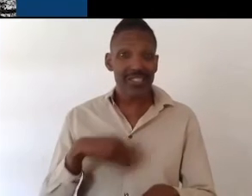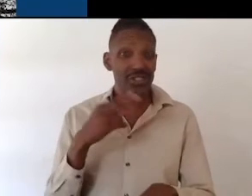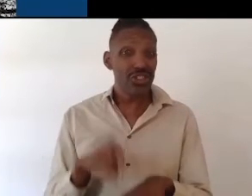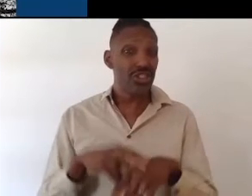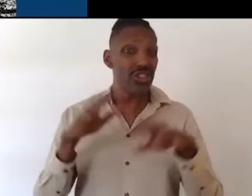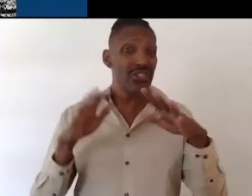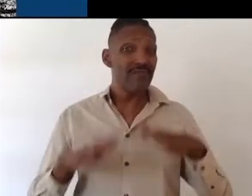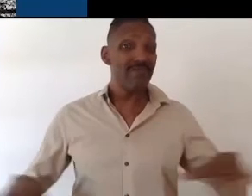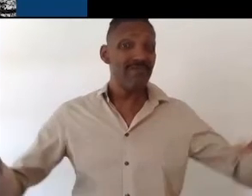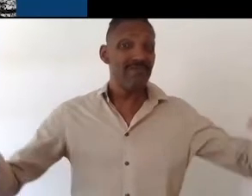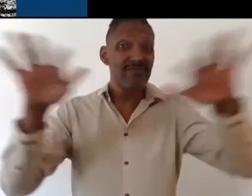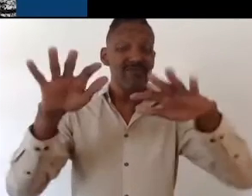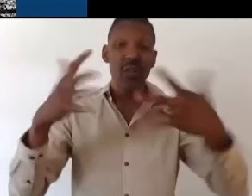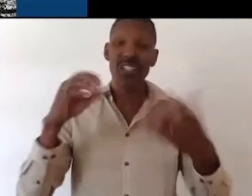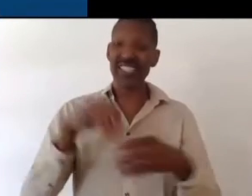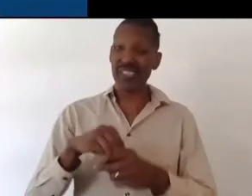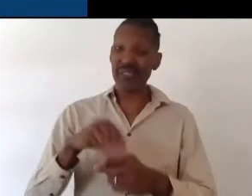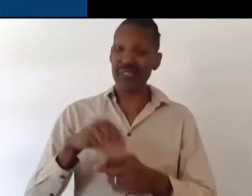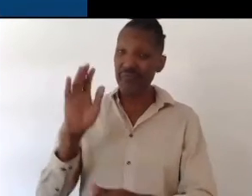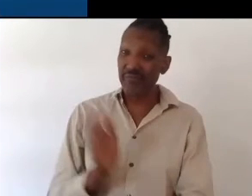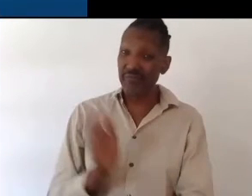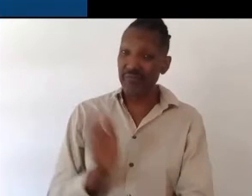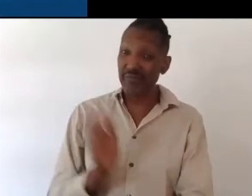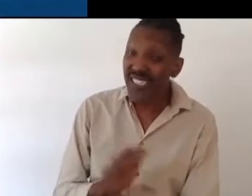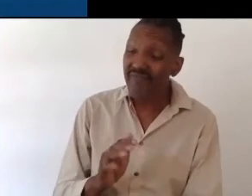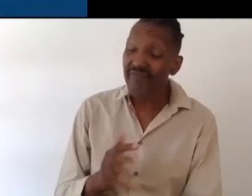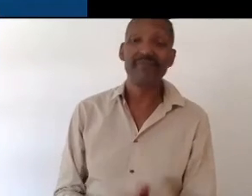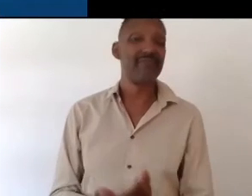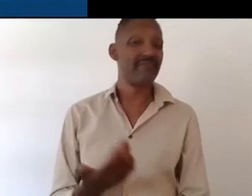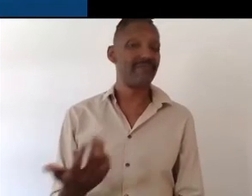just a simple algorithm.